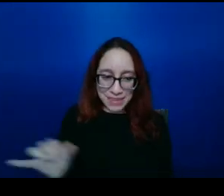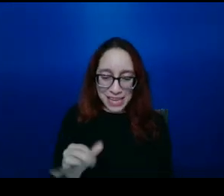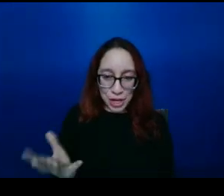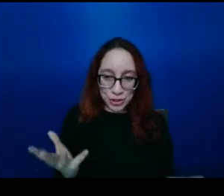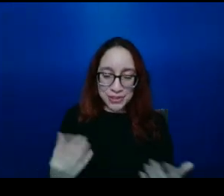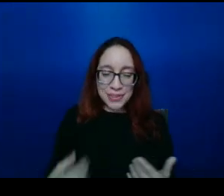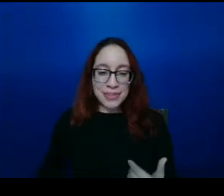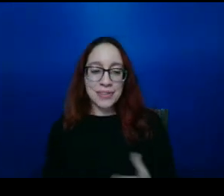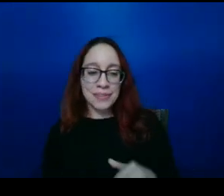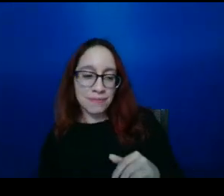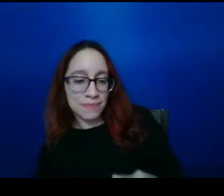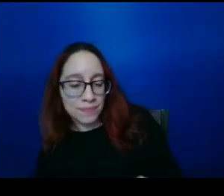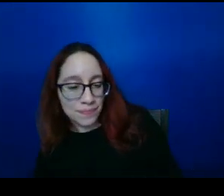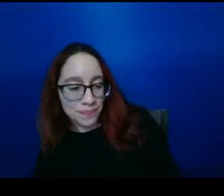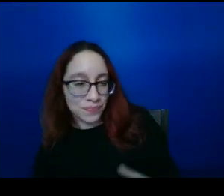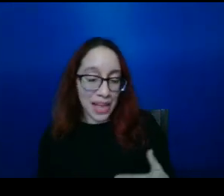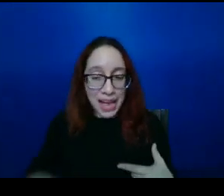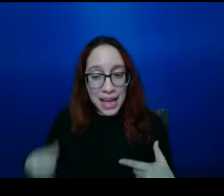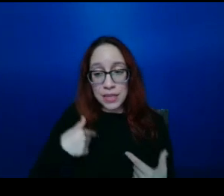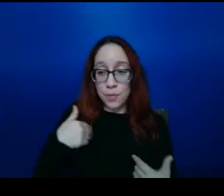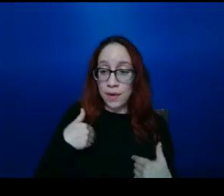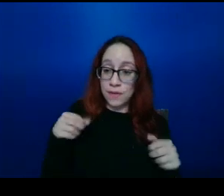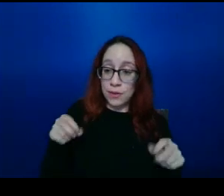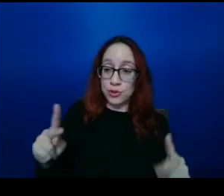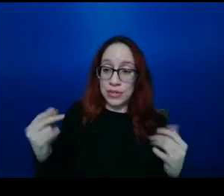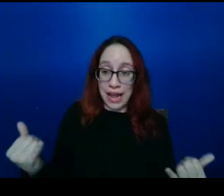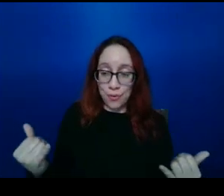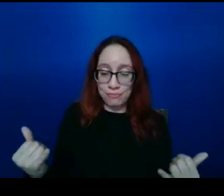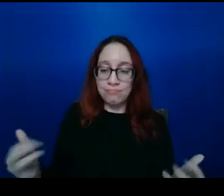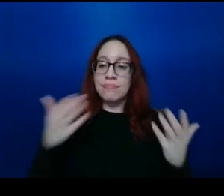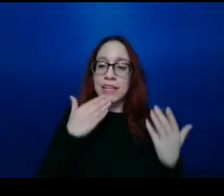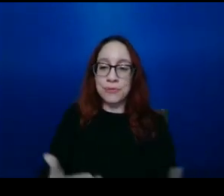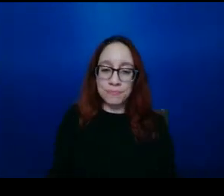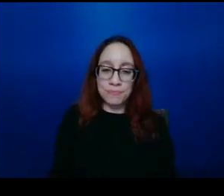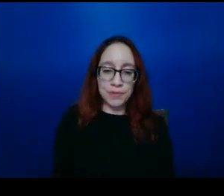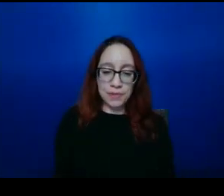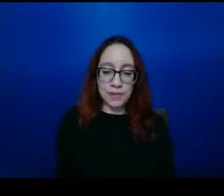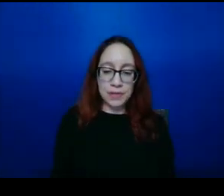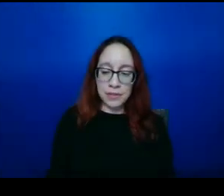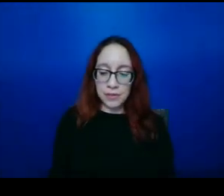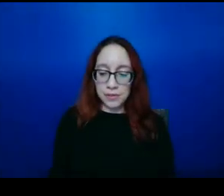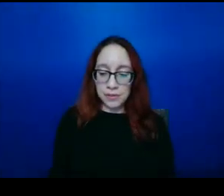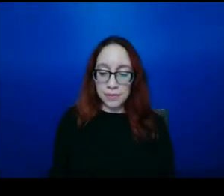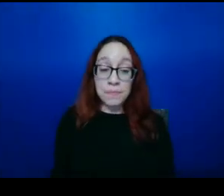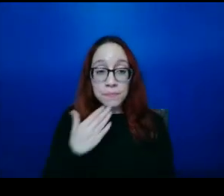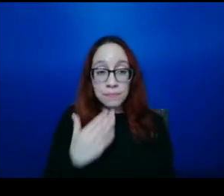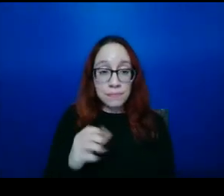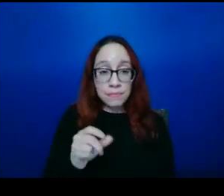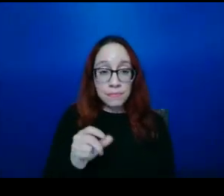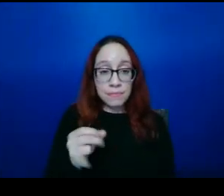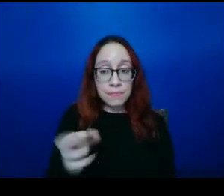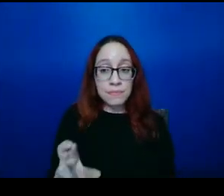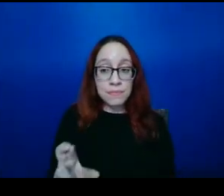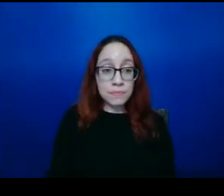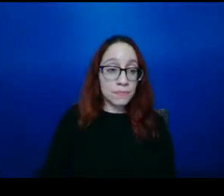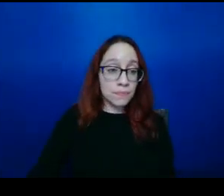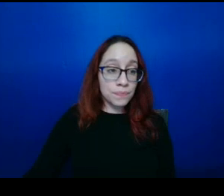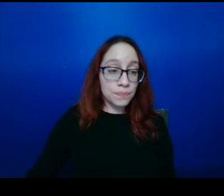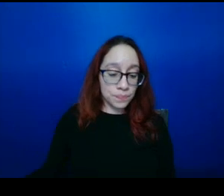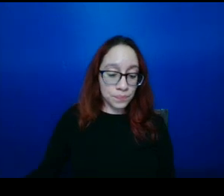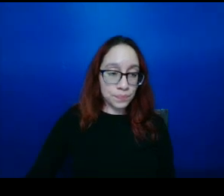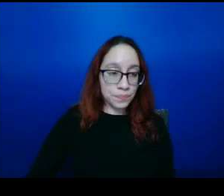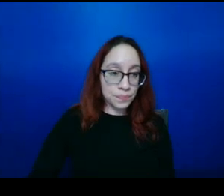think that opportunity is before you this evening. Thank you. Thank you, Mr. Oyer. Mr. Singer. Okay,